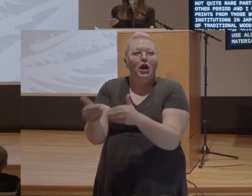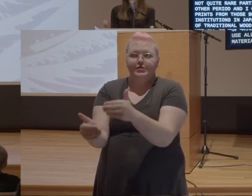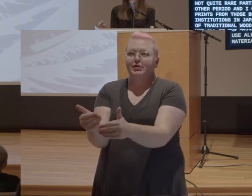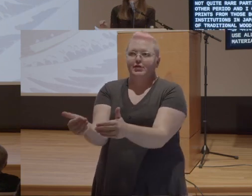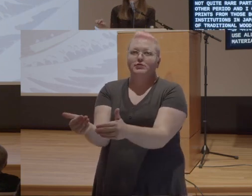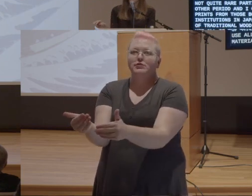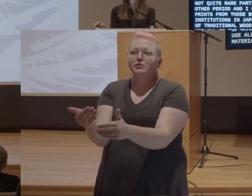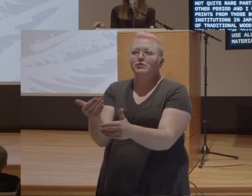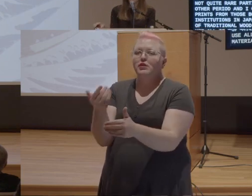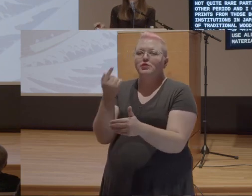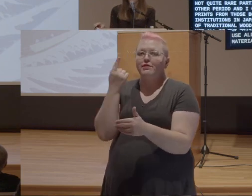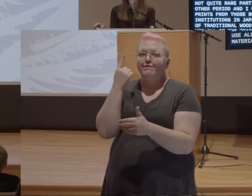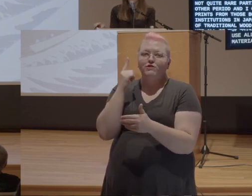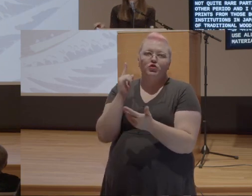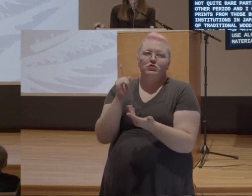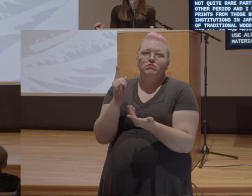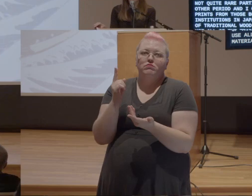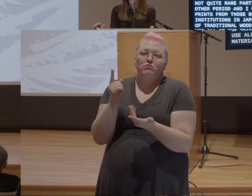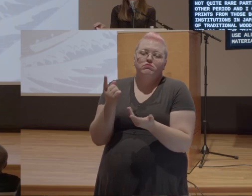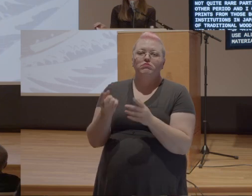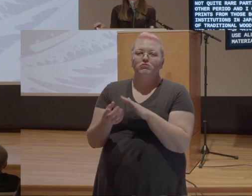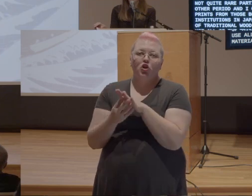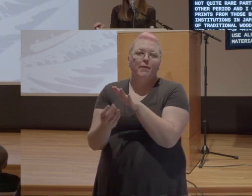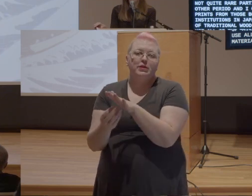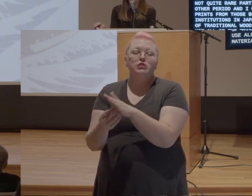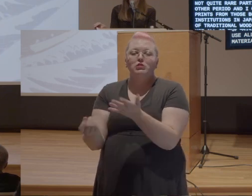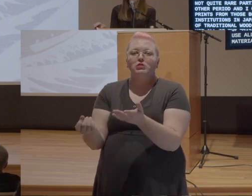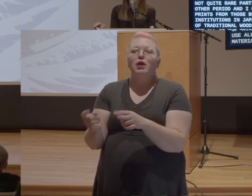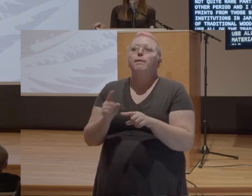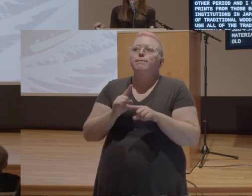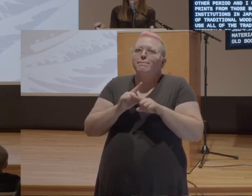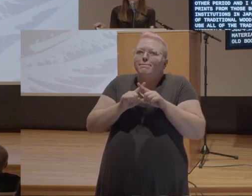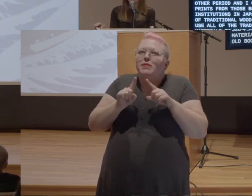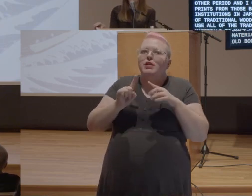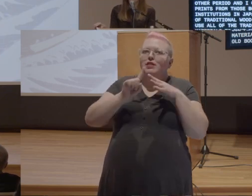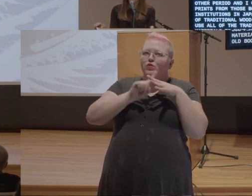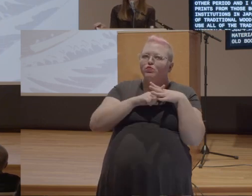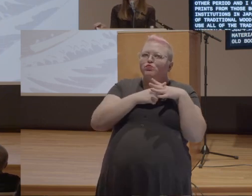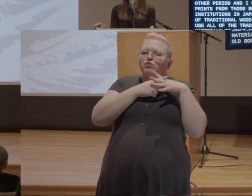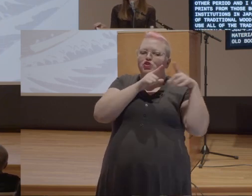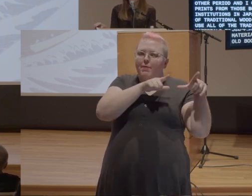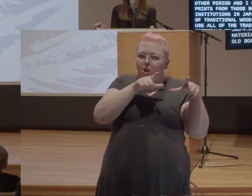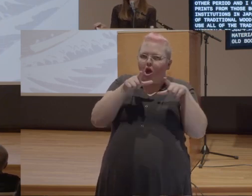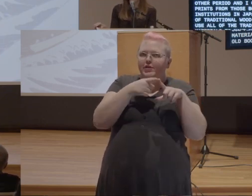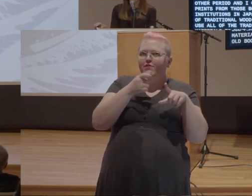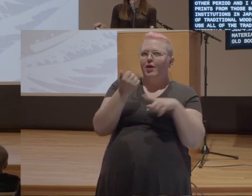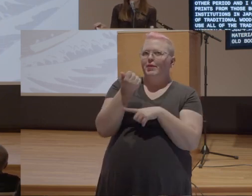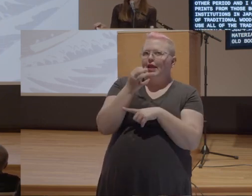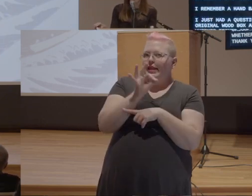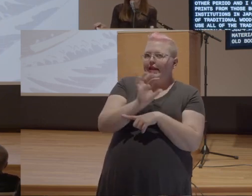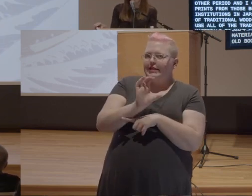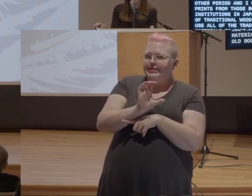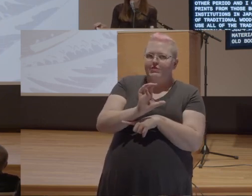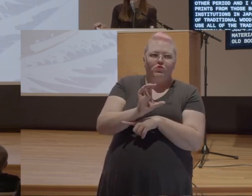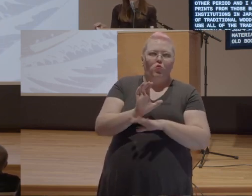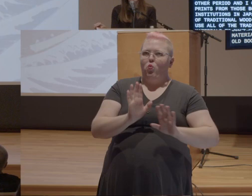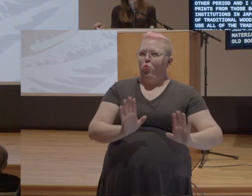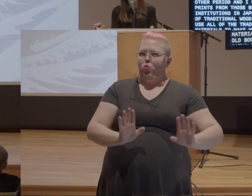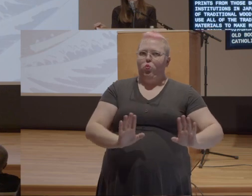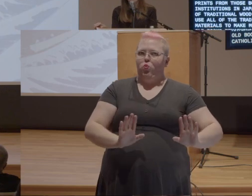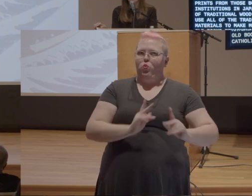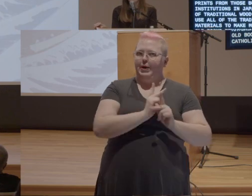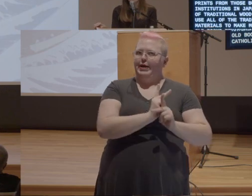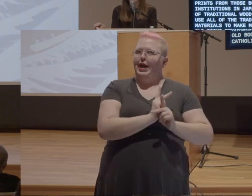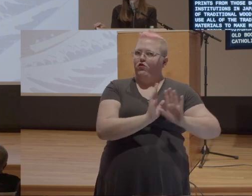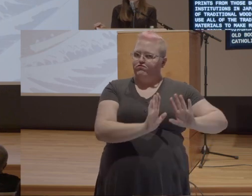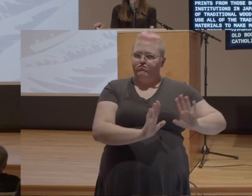make modern reproductions. But those old blocks remaining from the 19th century are carefully looked after in